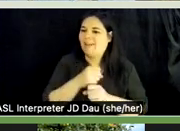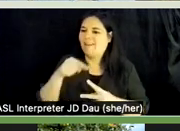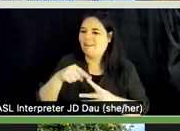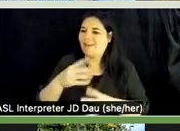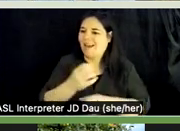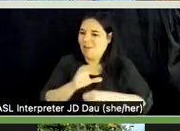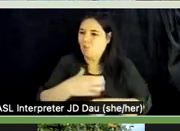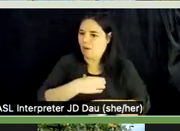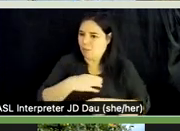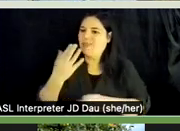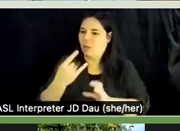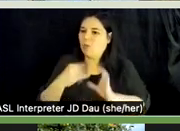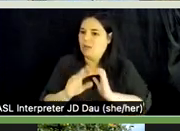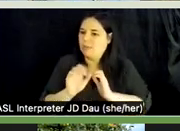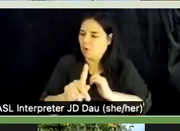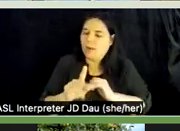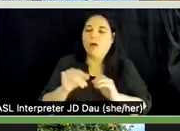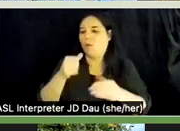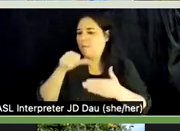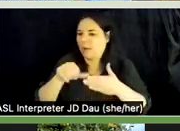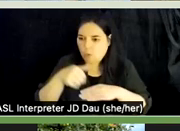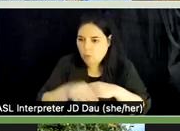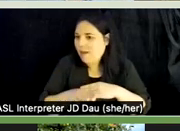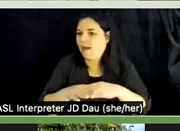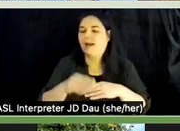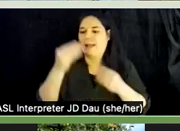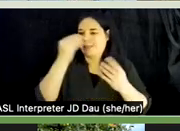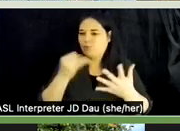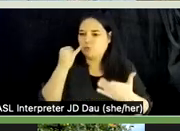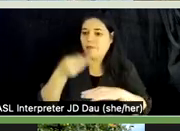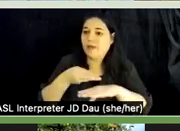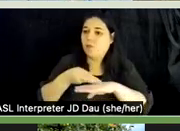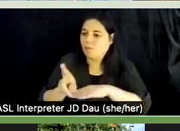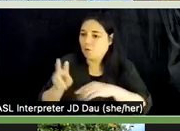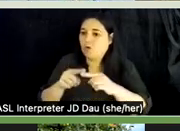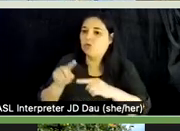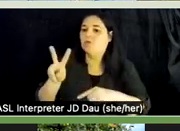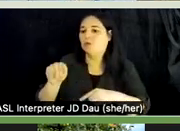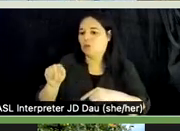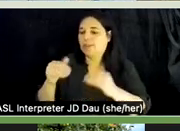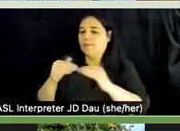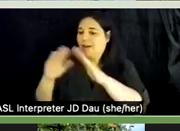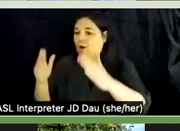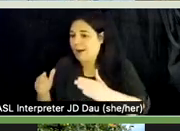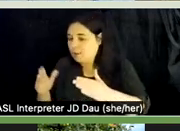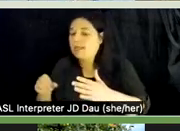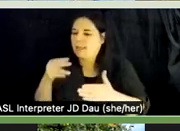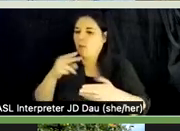receipt of the complaint. If it's referred to the Virginia Fair Housing Office, that will be mentioned in that letter.